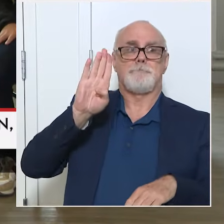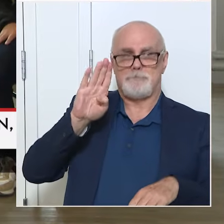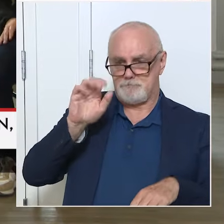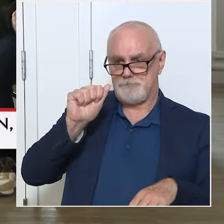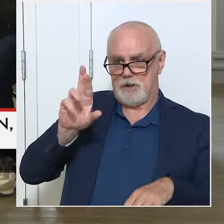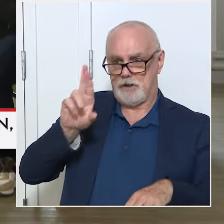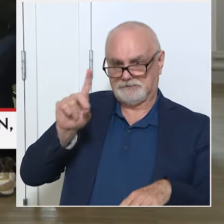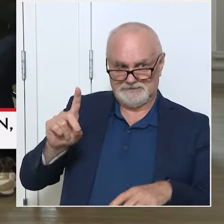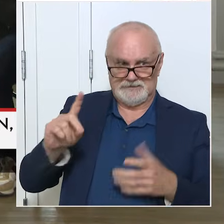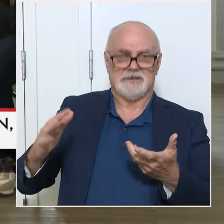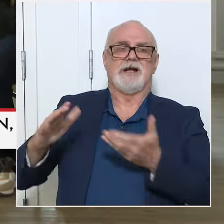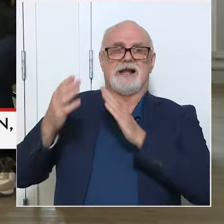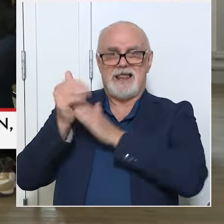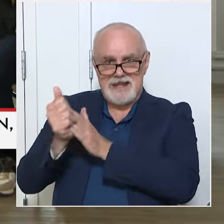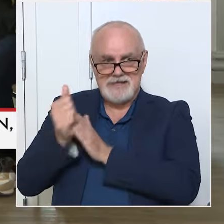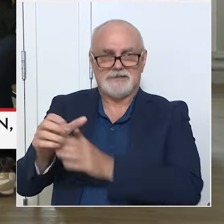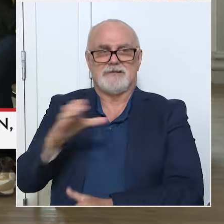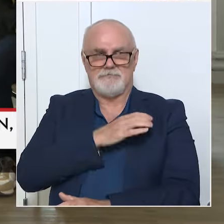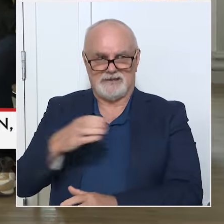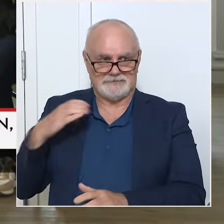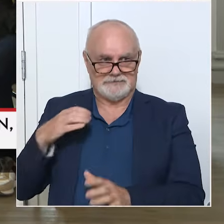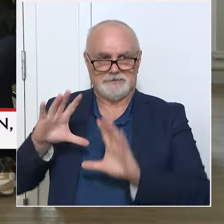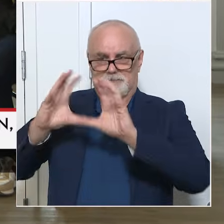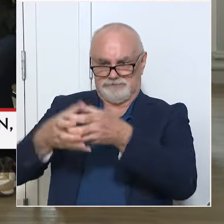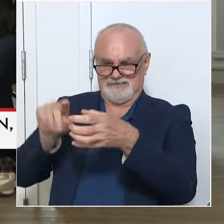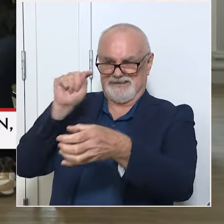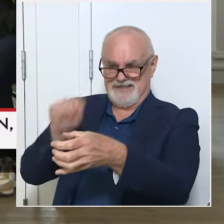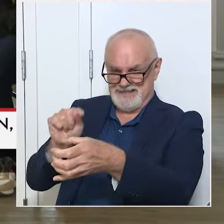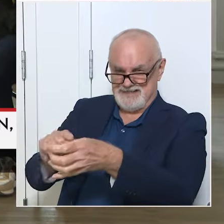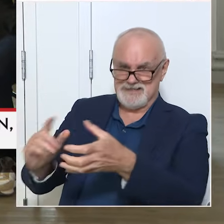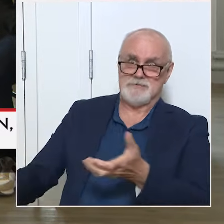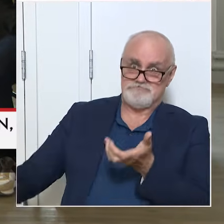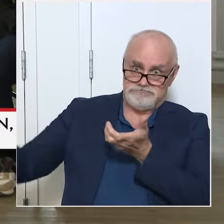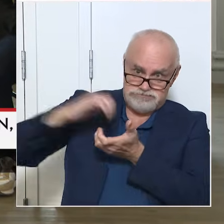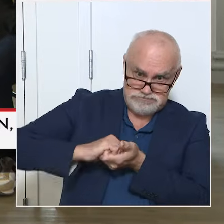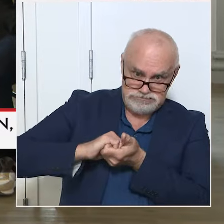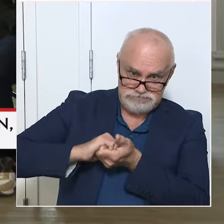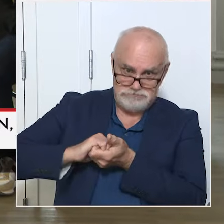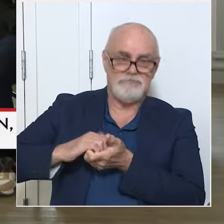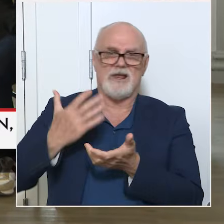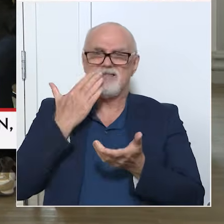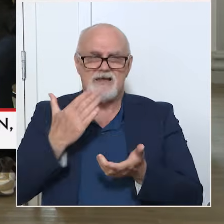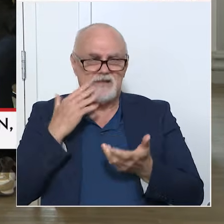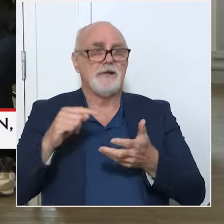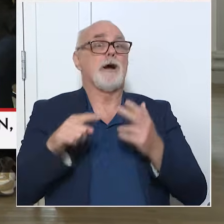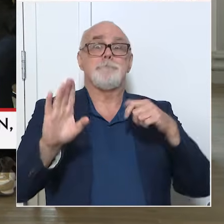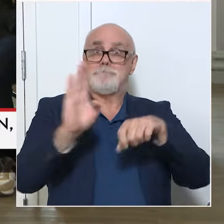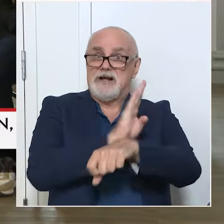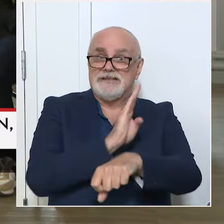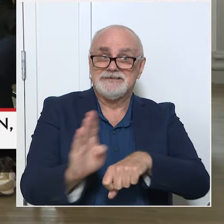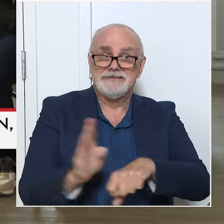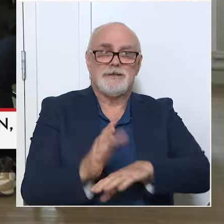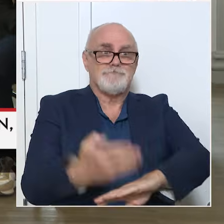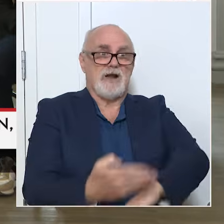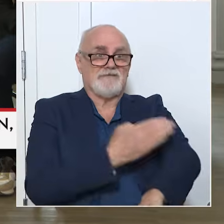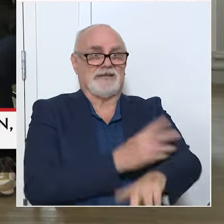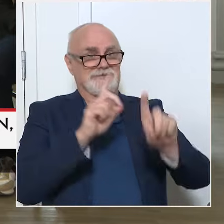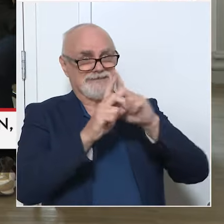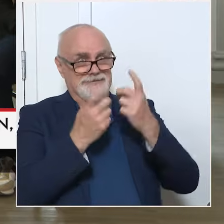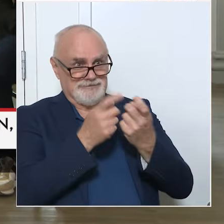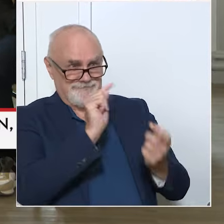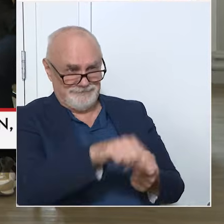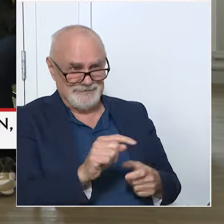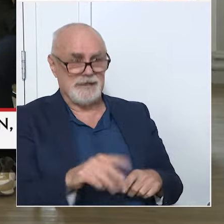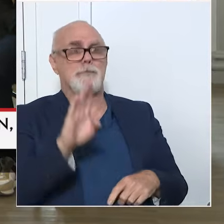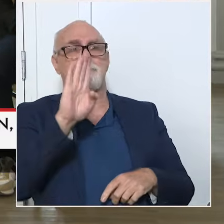you for all that you do, as well as our partners in the bid, including Golden Triangle and Downtown Bid, who I know